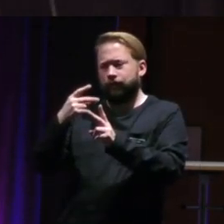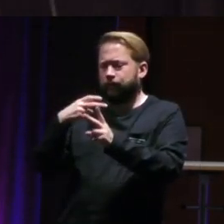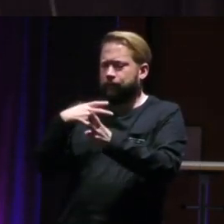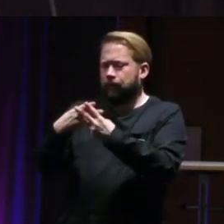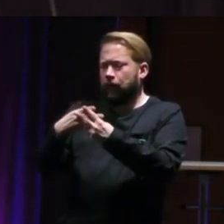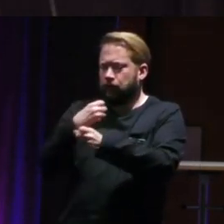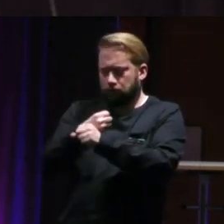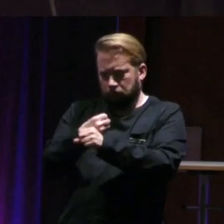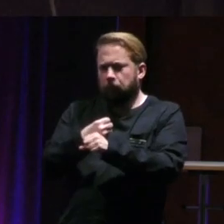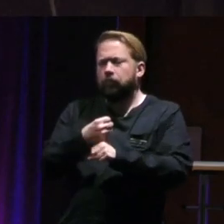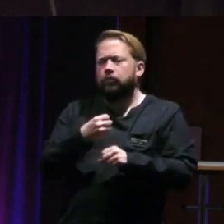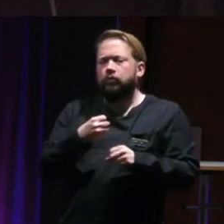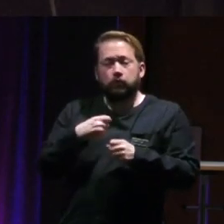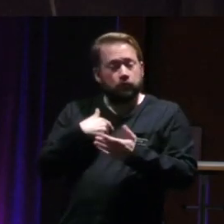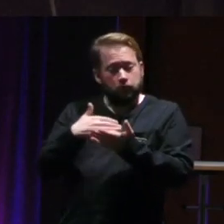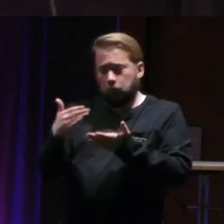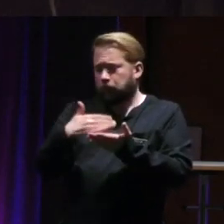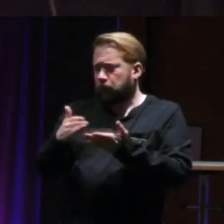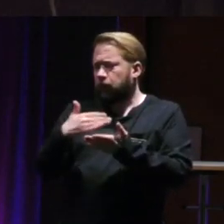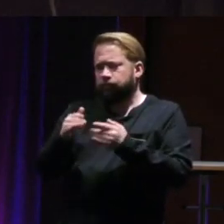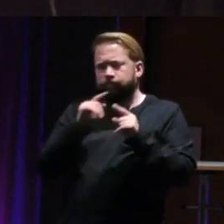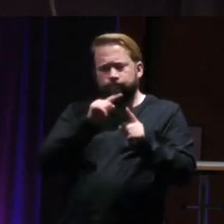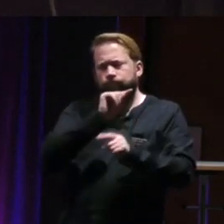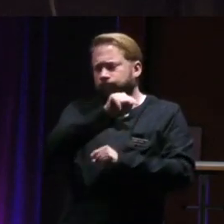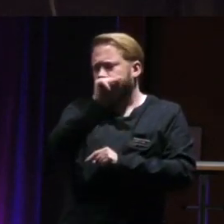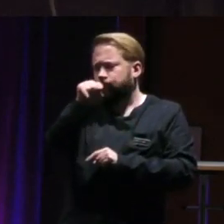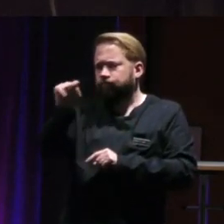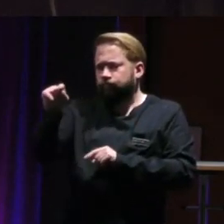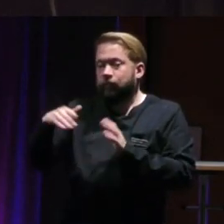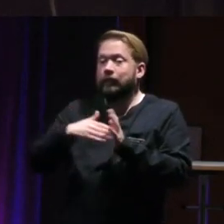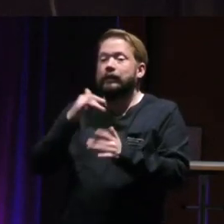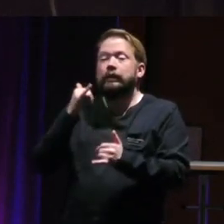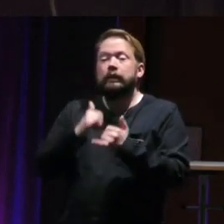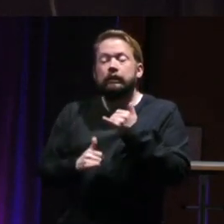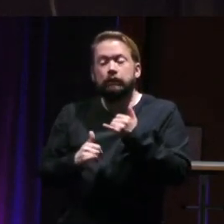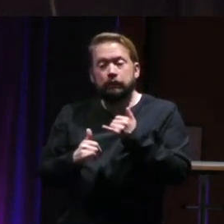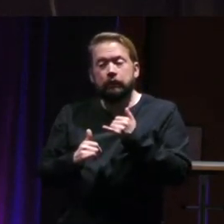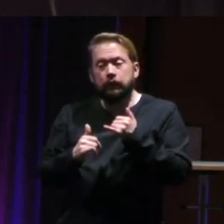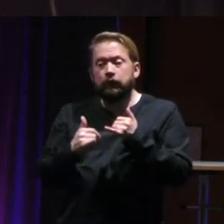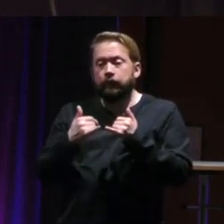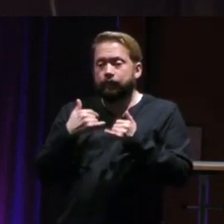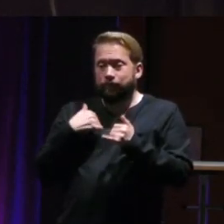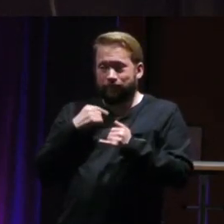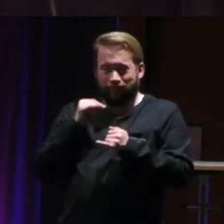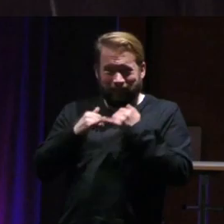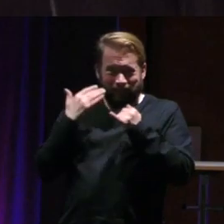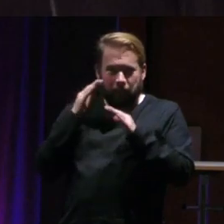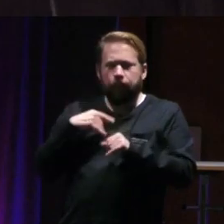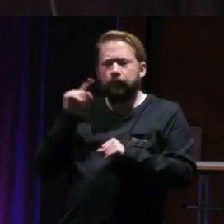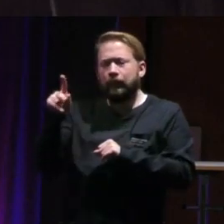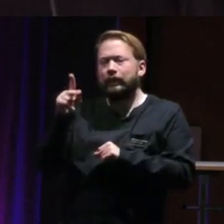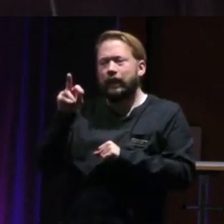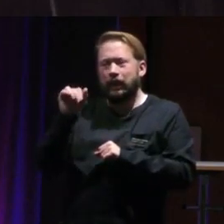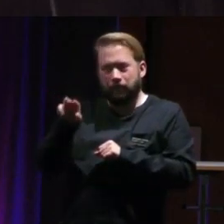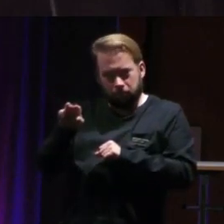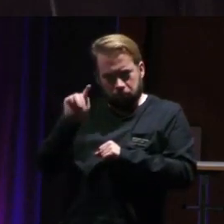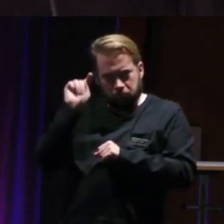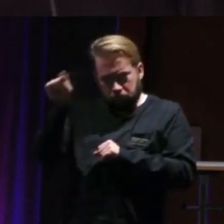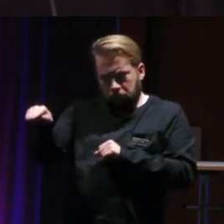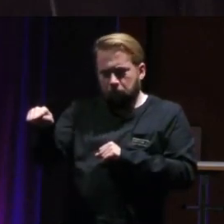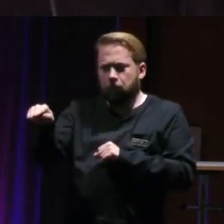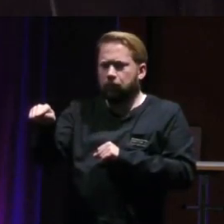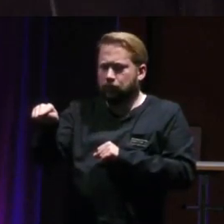continue this, and last thing we did, we went to Crimea, which is a